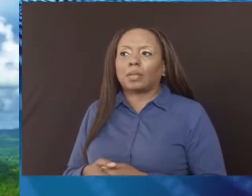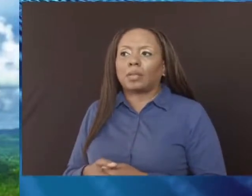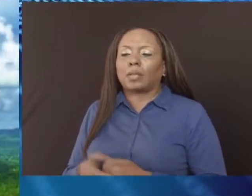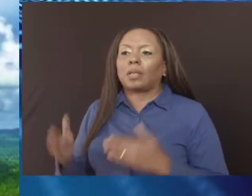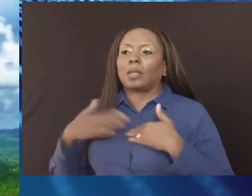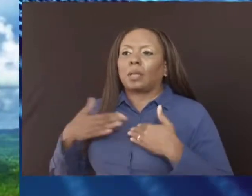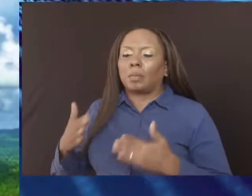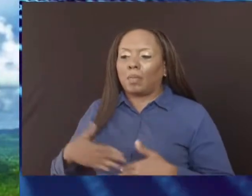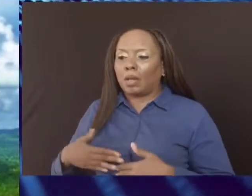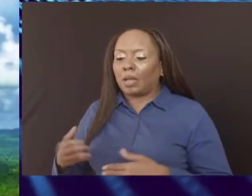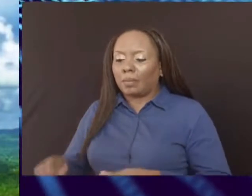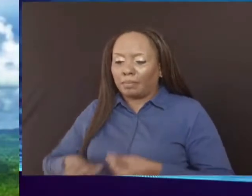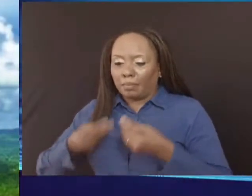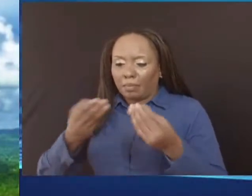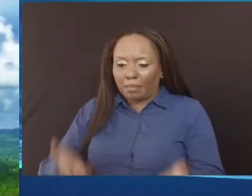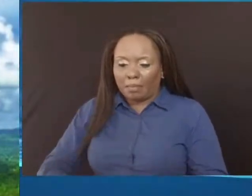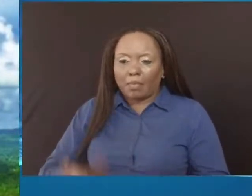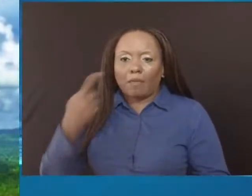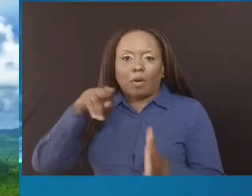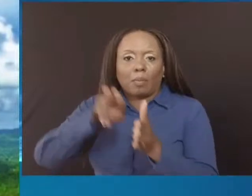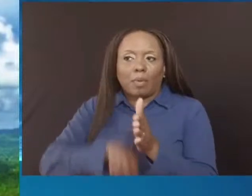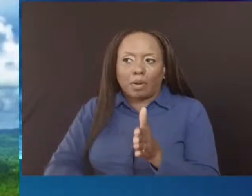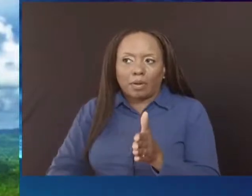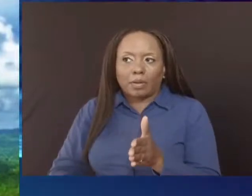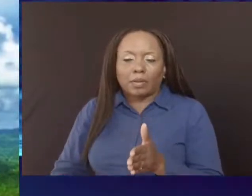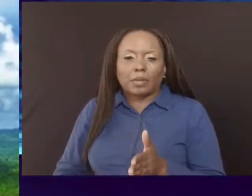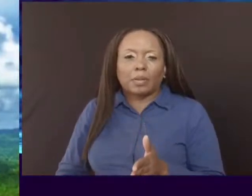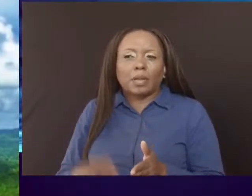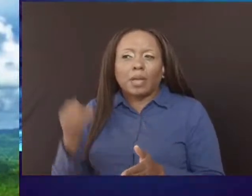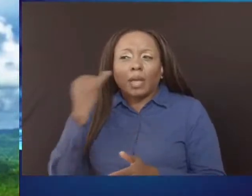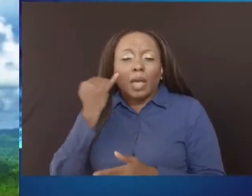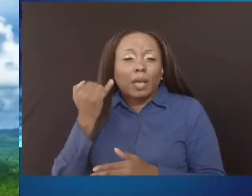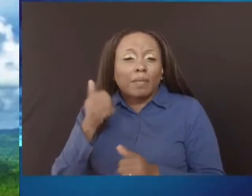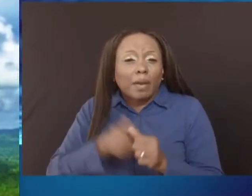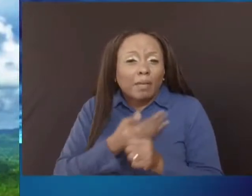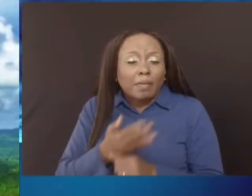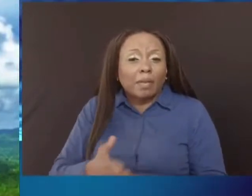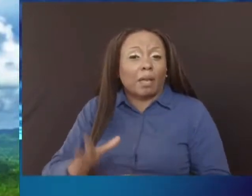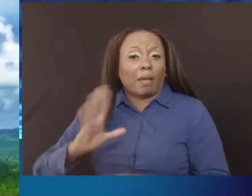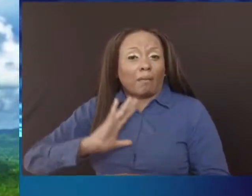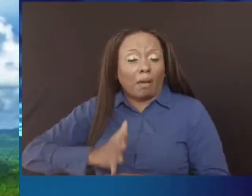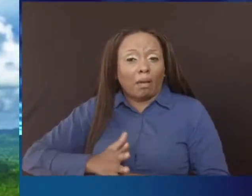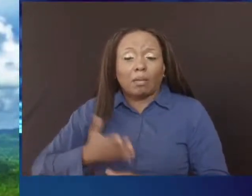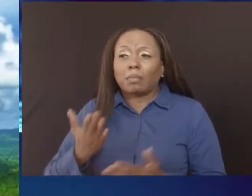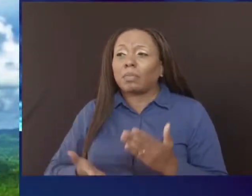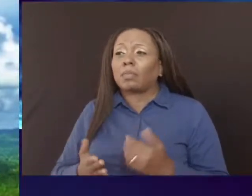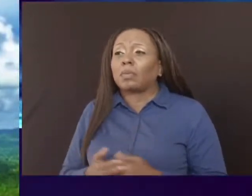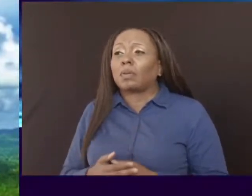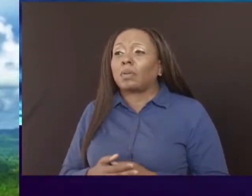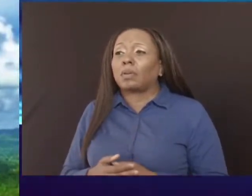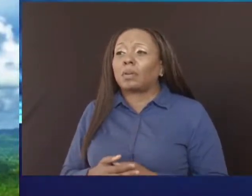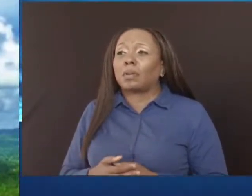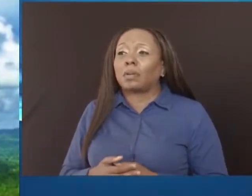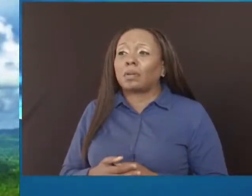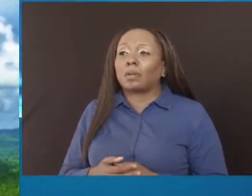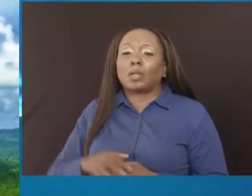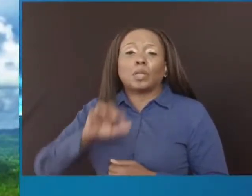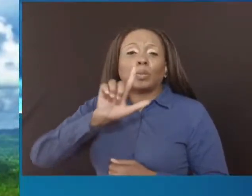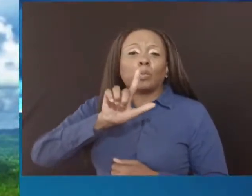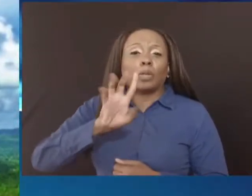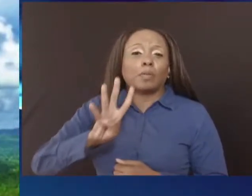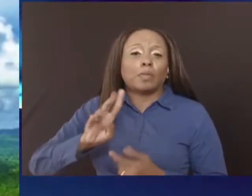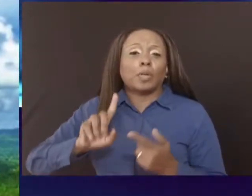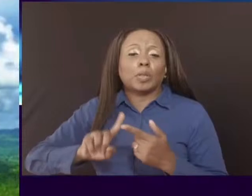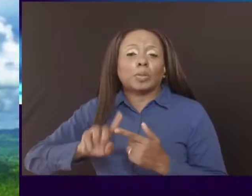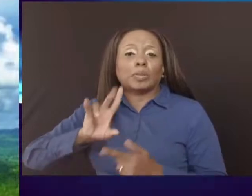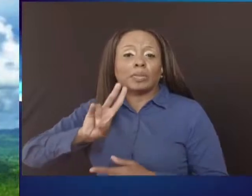for burial. Generally, that tends to be done within, once all goes well, I want to say between 24 to 72